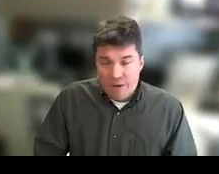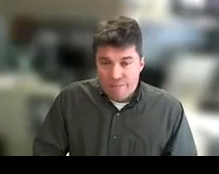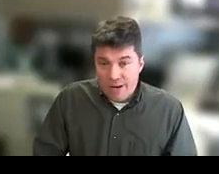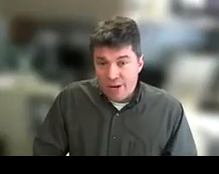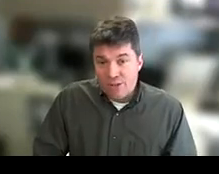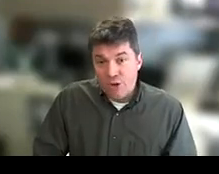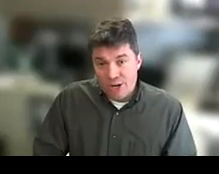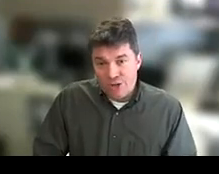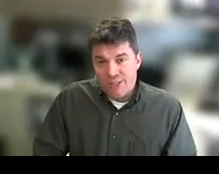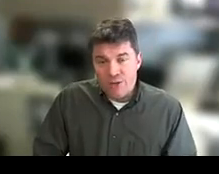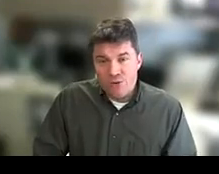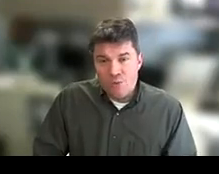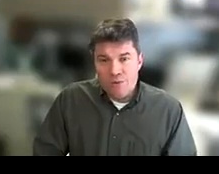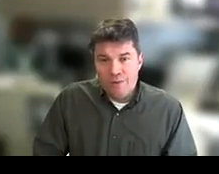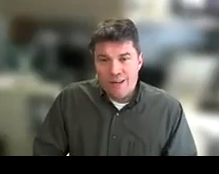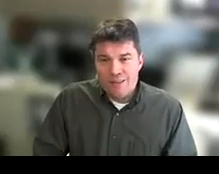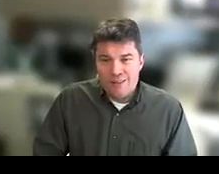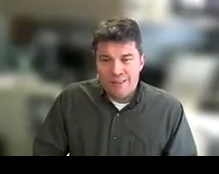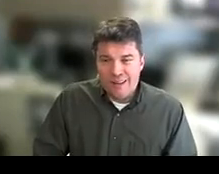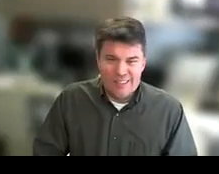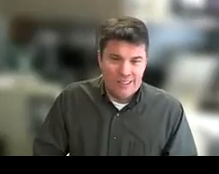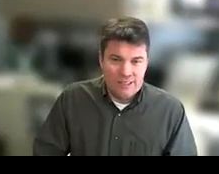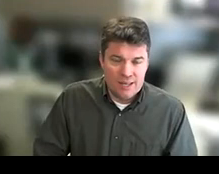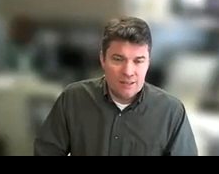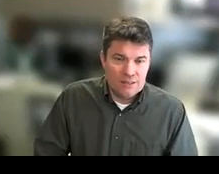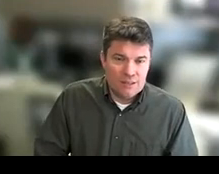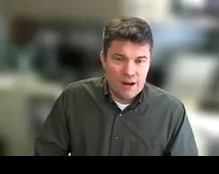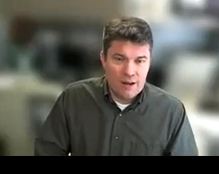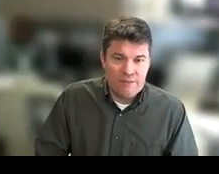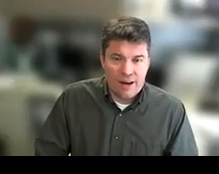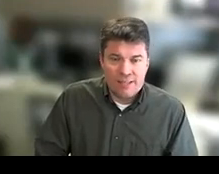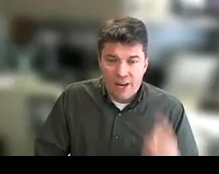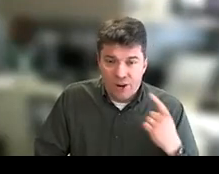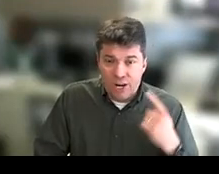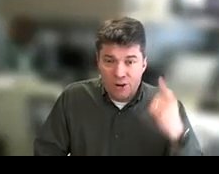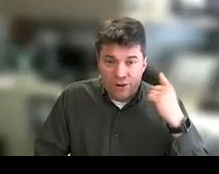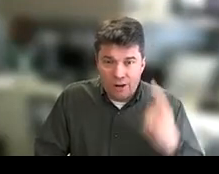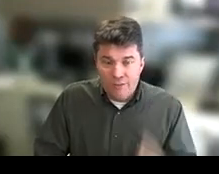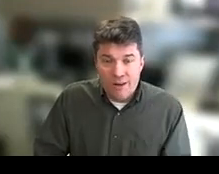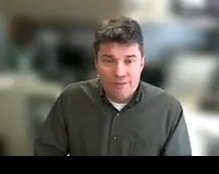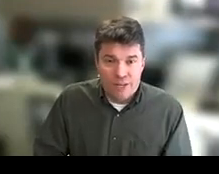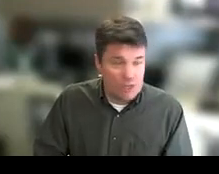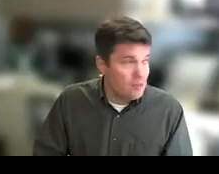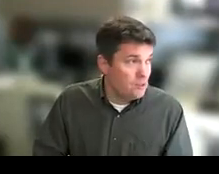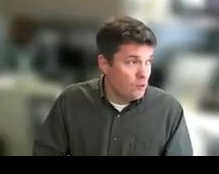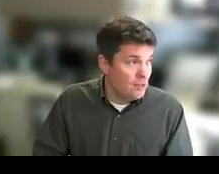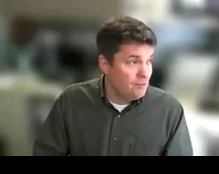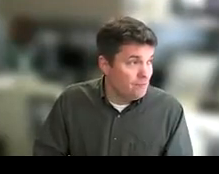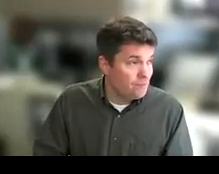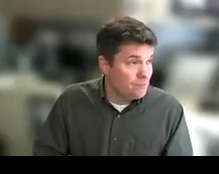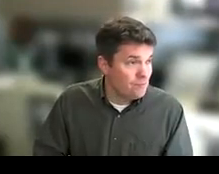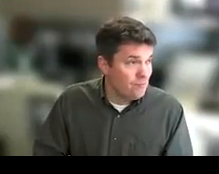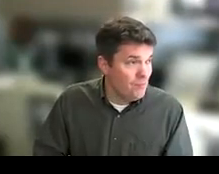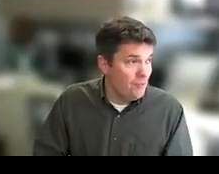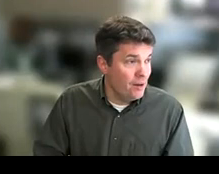Many who have Meniere's or Usher syndrome, that's a disease that kind of affects the inner ear and the vision as